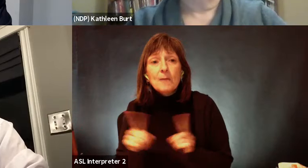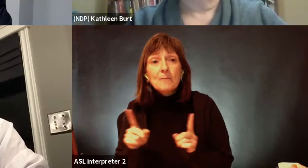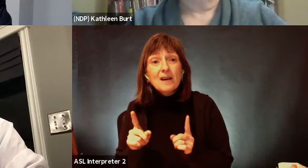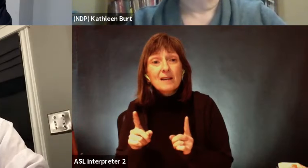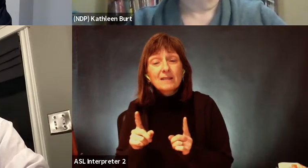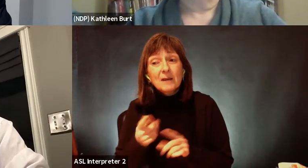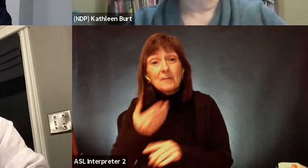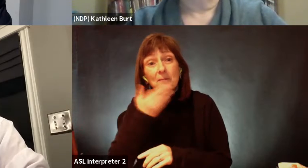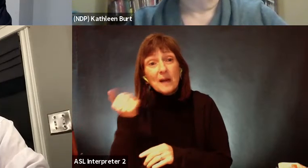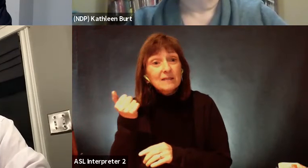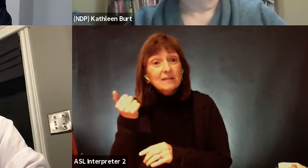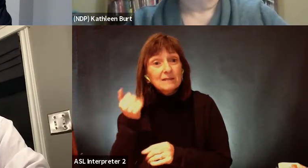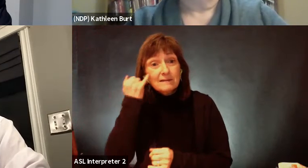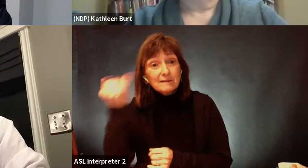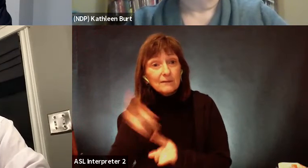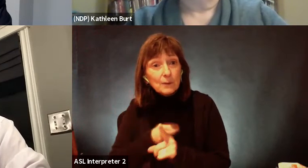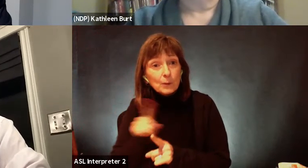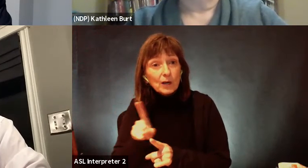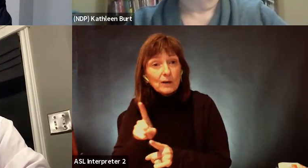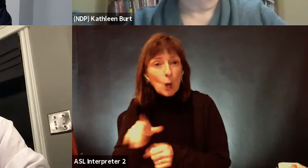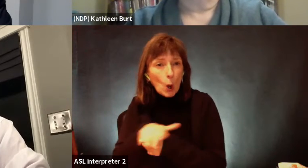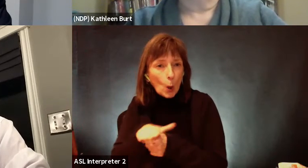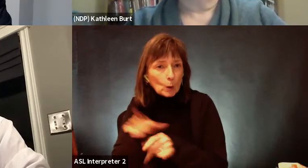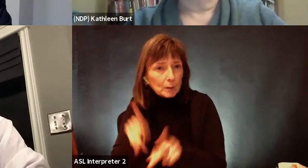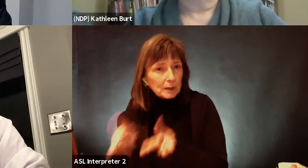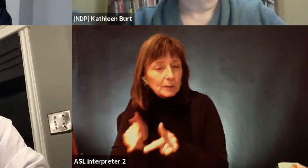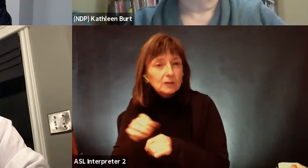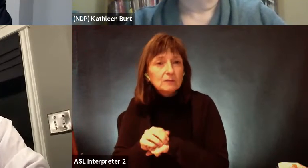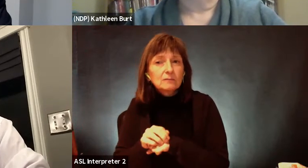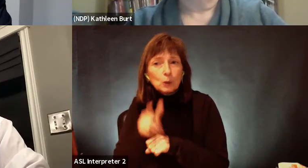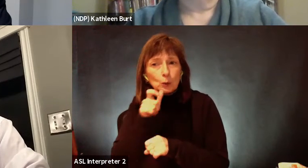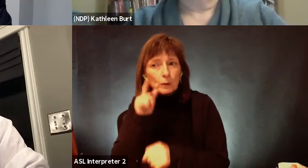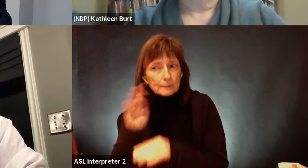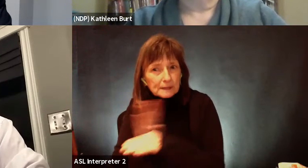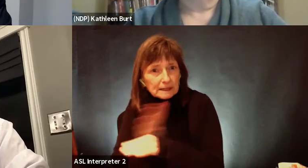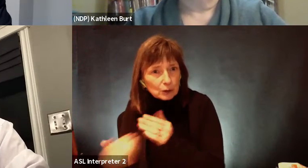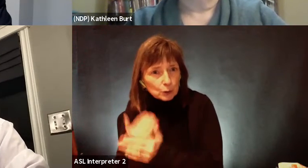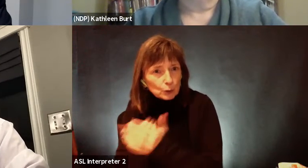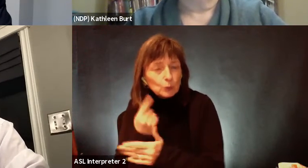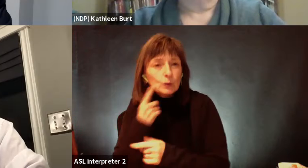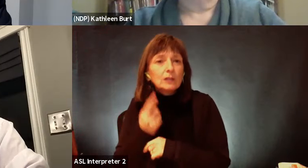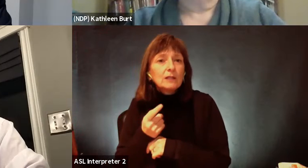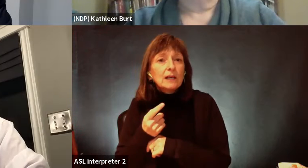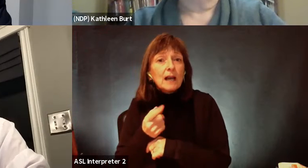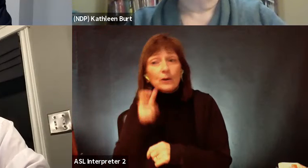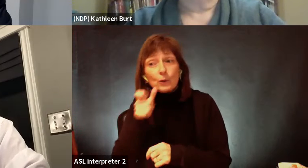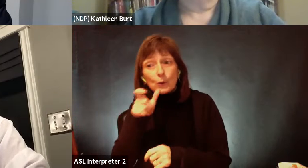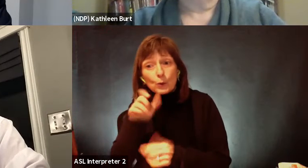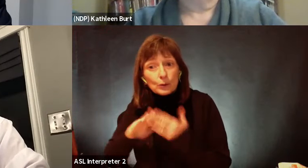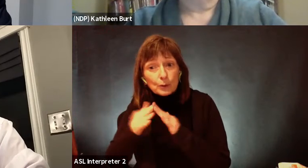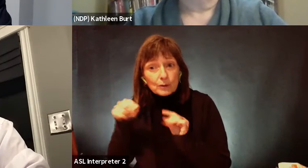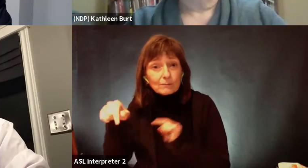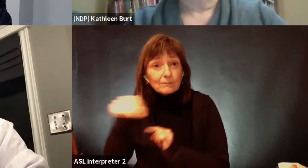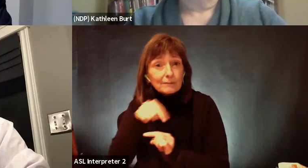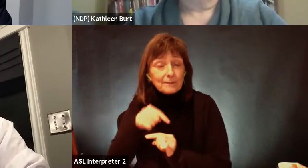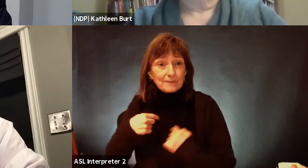local entrepreneurs, businesses, community groups such as Manuels River and the Rotary and the Chamber and municipalities. As the MHA,